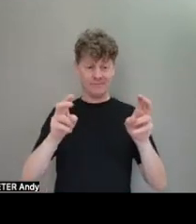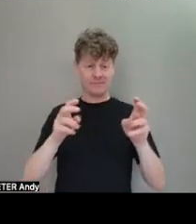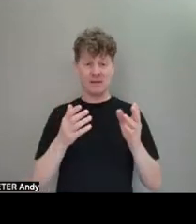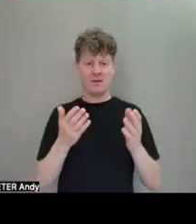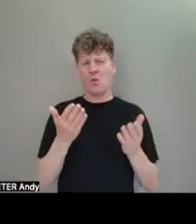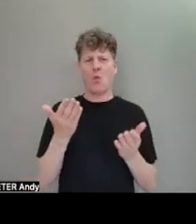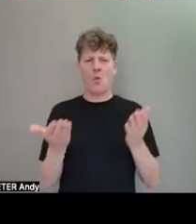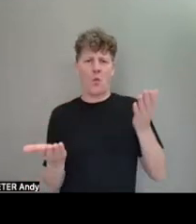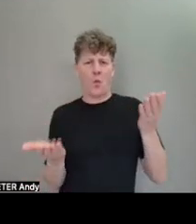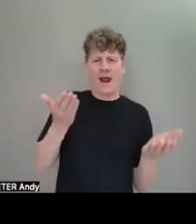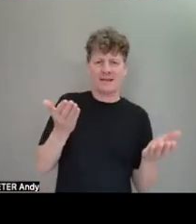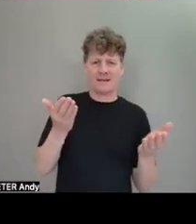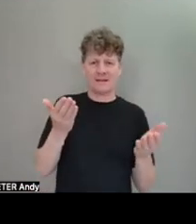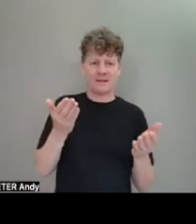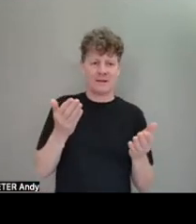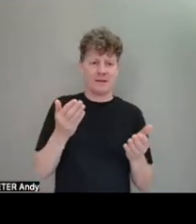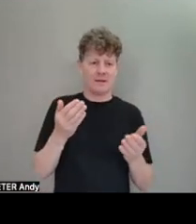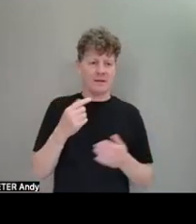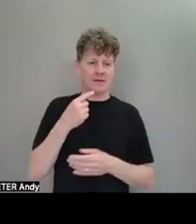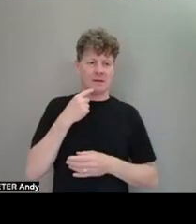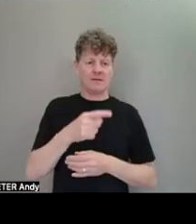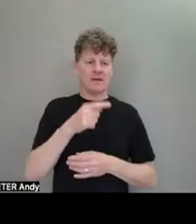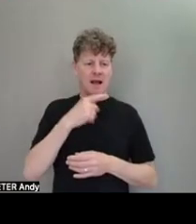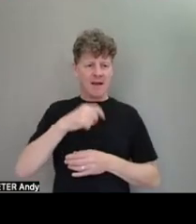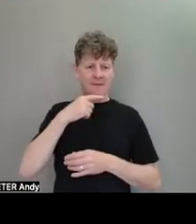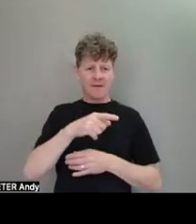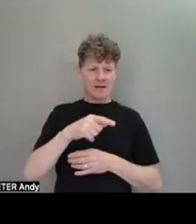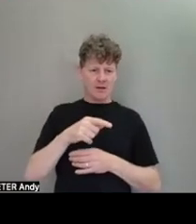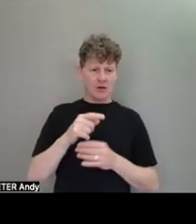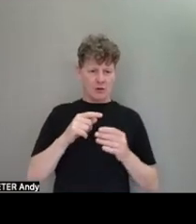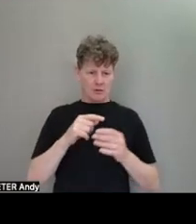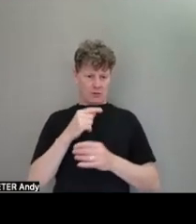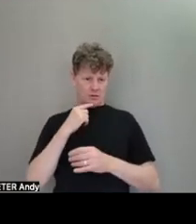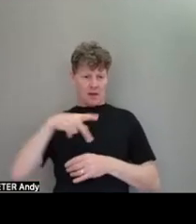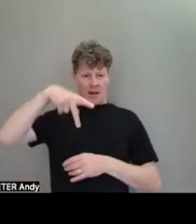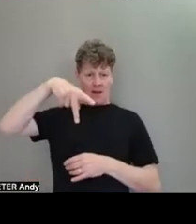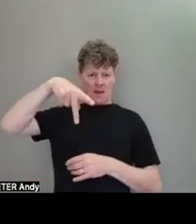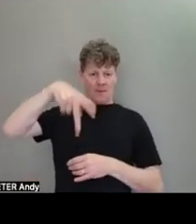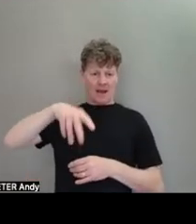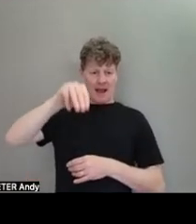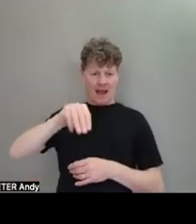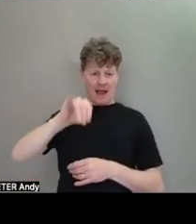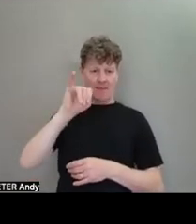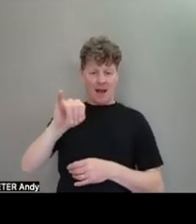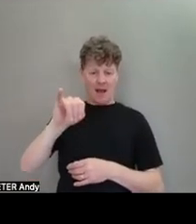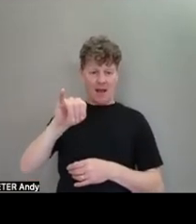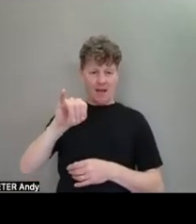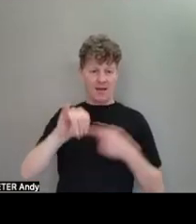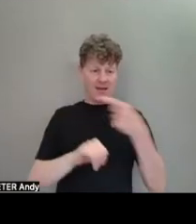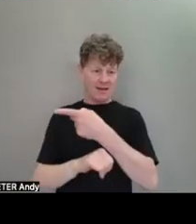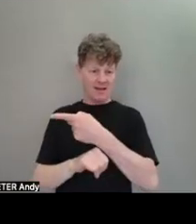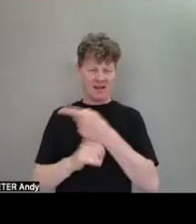uses the pointwise mutual information to quantify how strongly connected a sign is